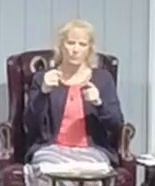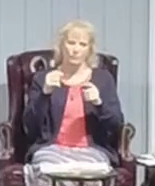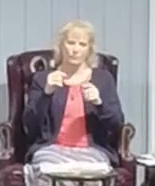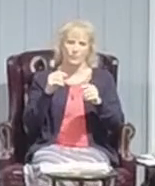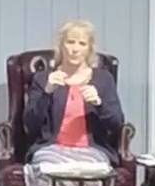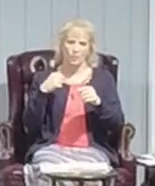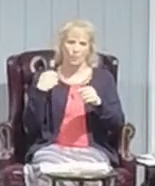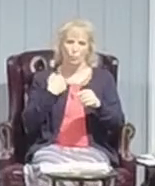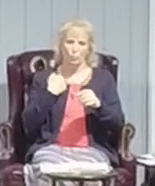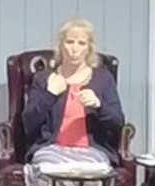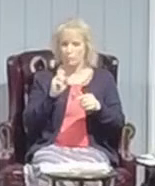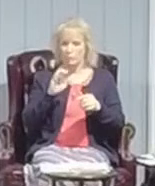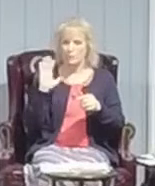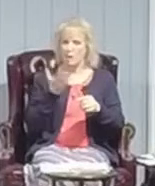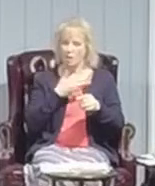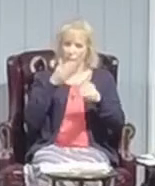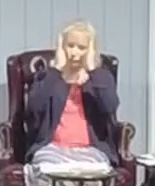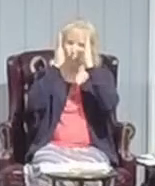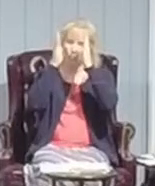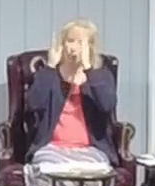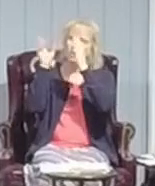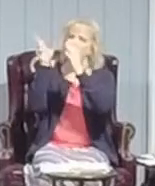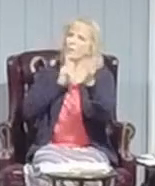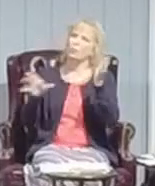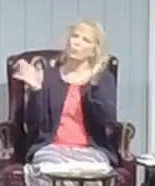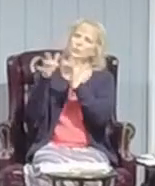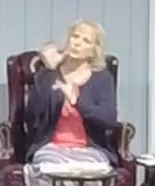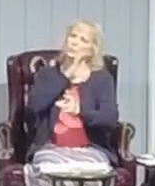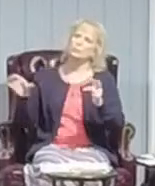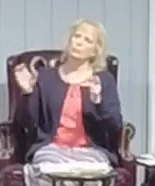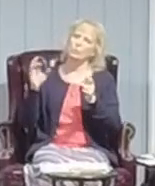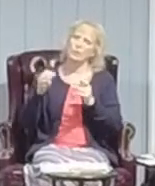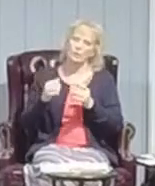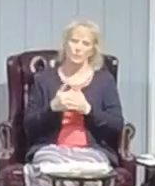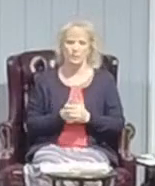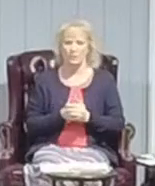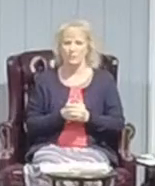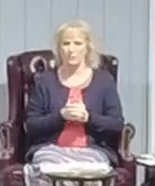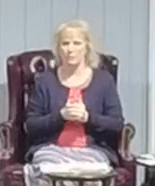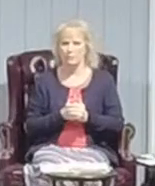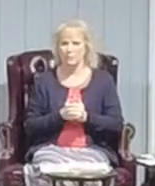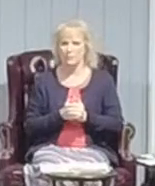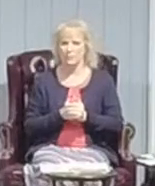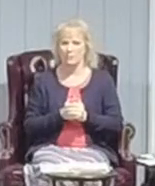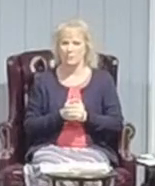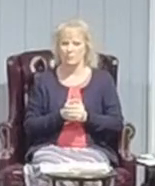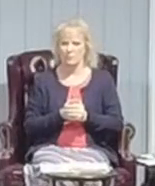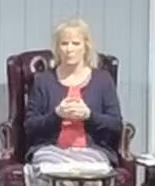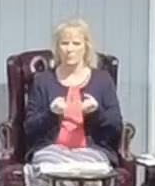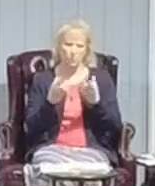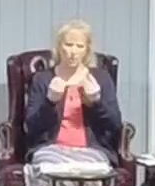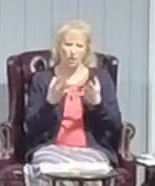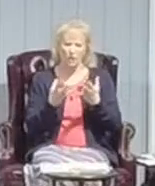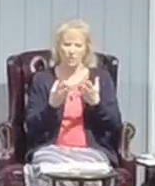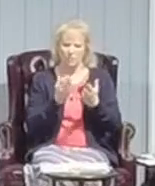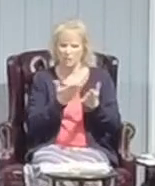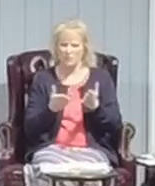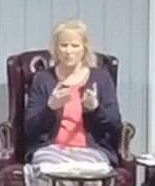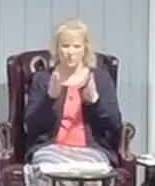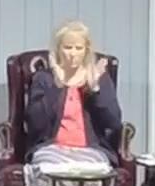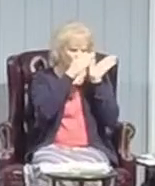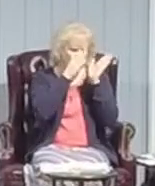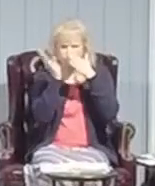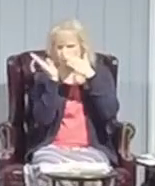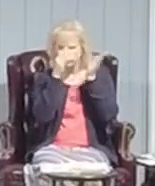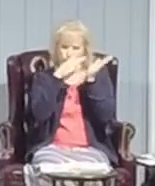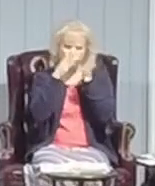eyes, our focus on the Lord Jesus Christ. There's a lot of things that will distract. There's a lot of things in the